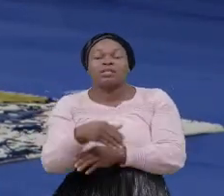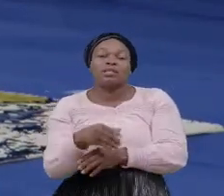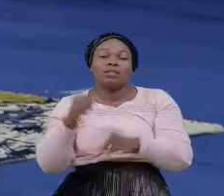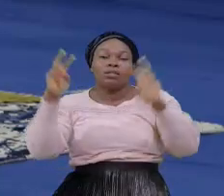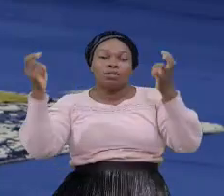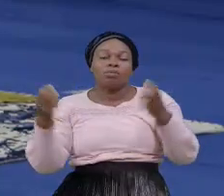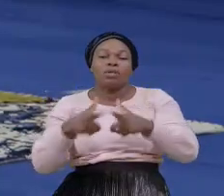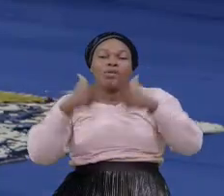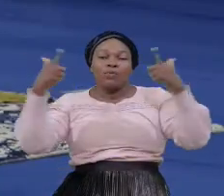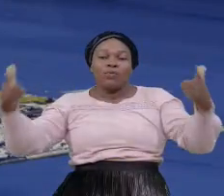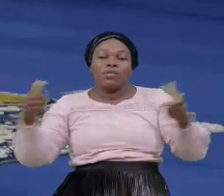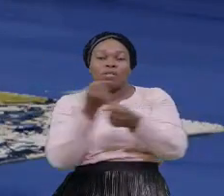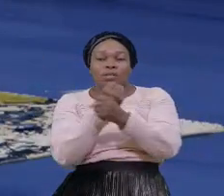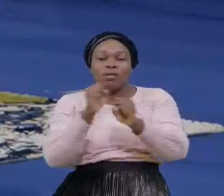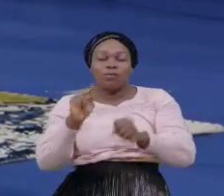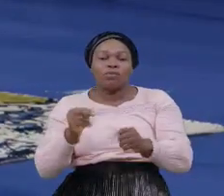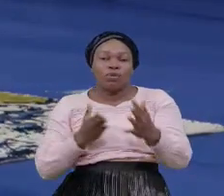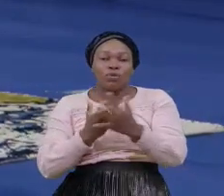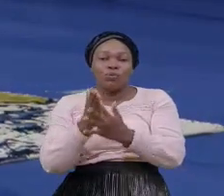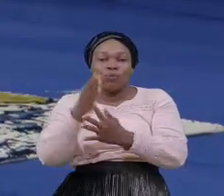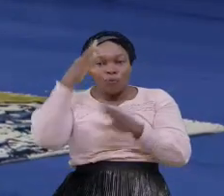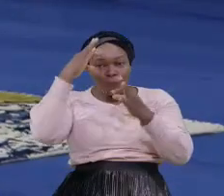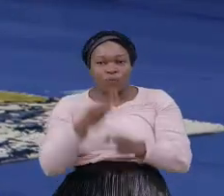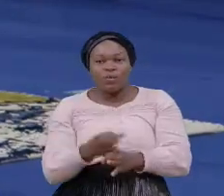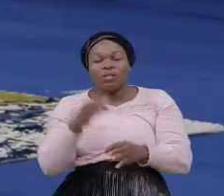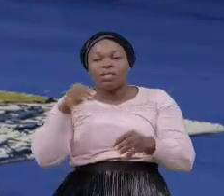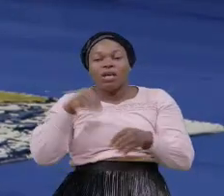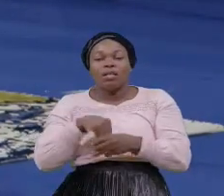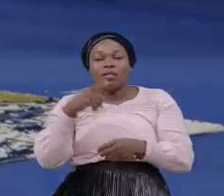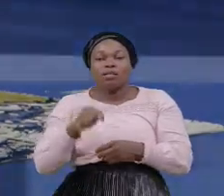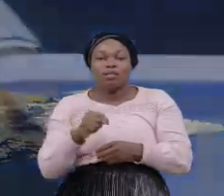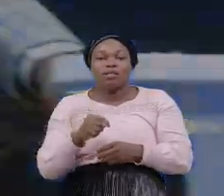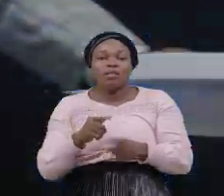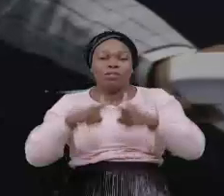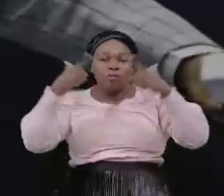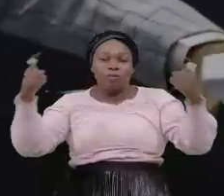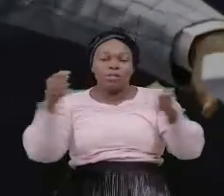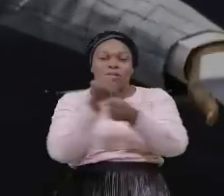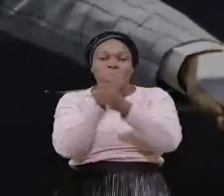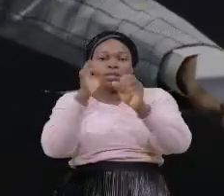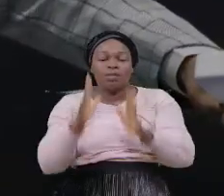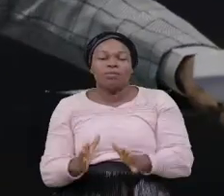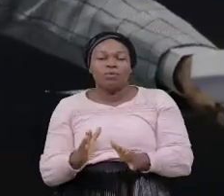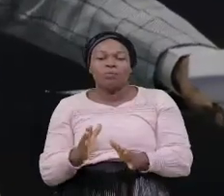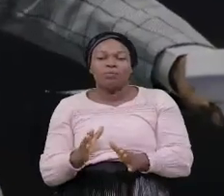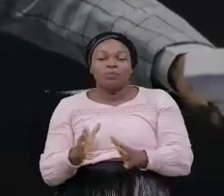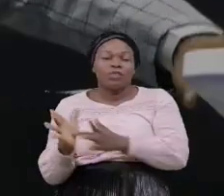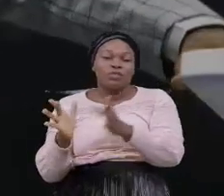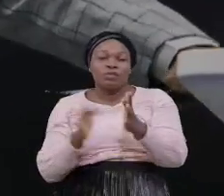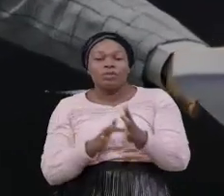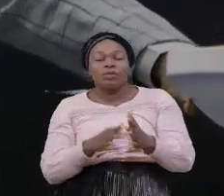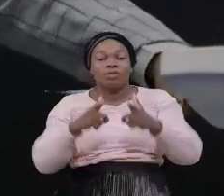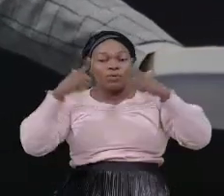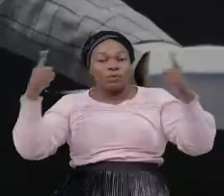salvation through faith in the great Savior. Jesus, great.